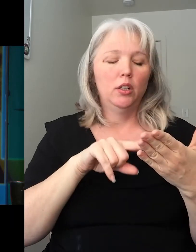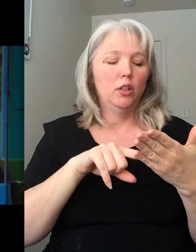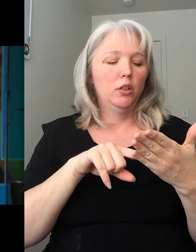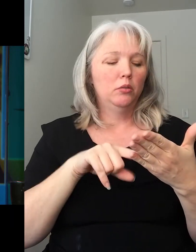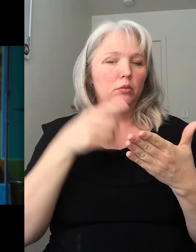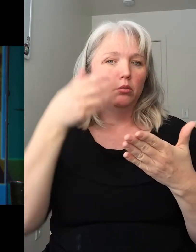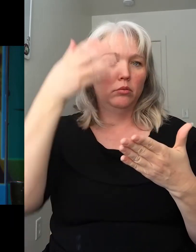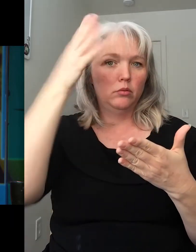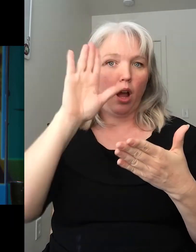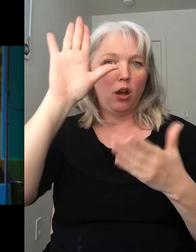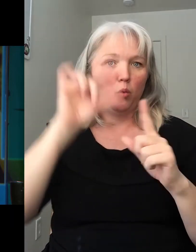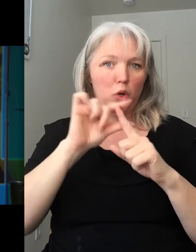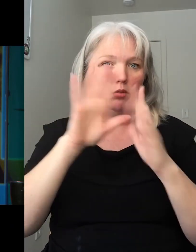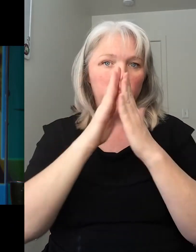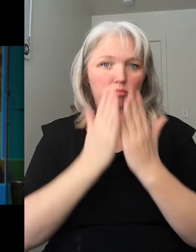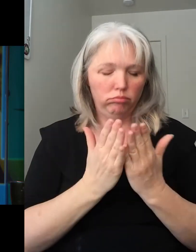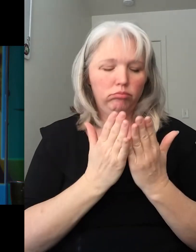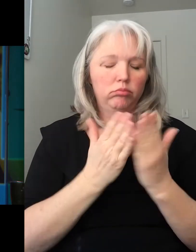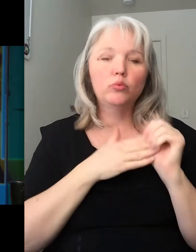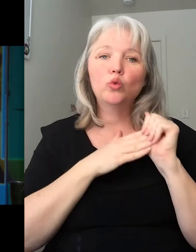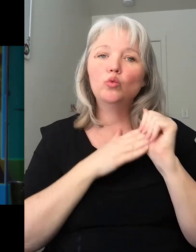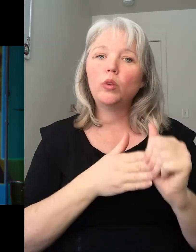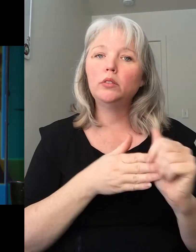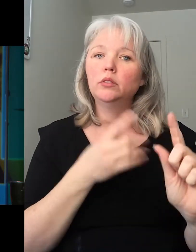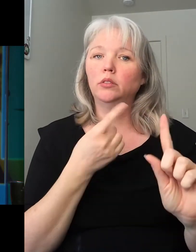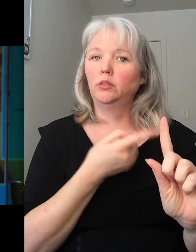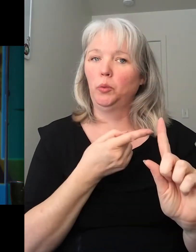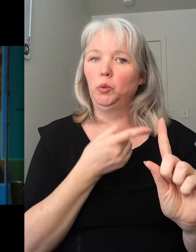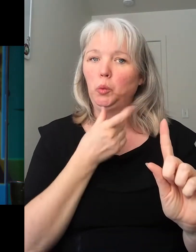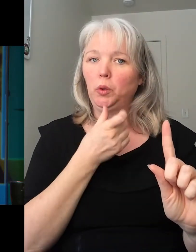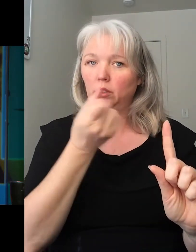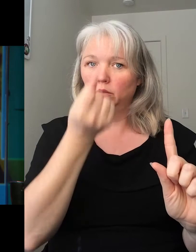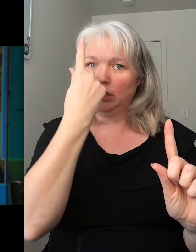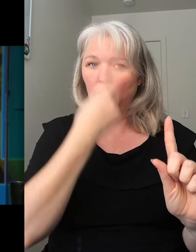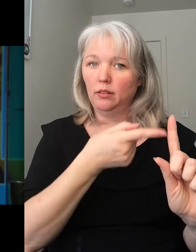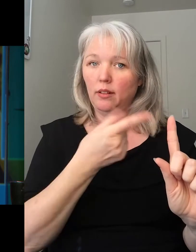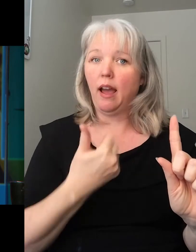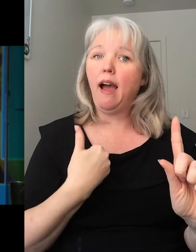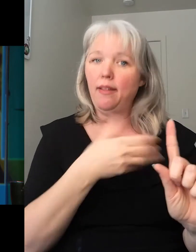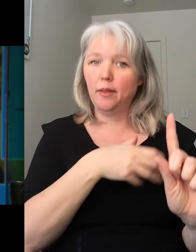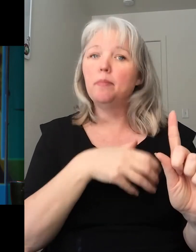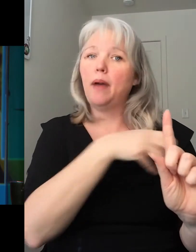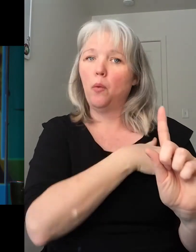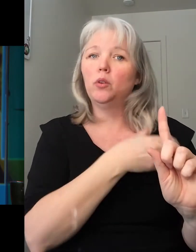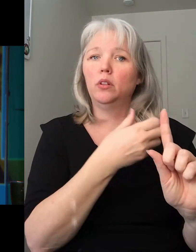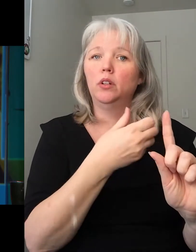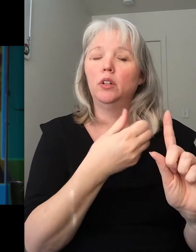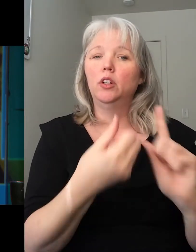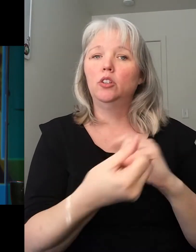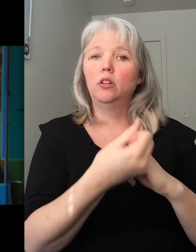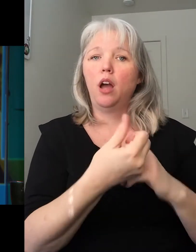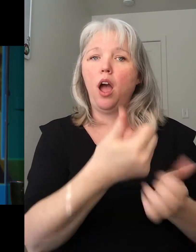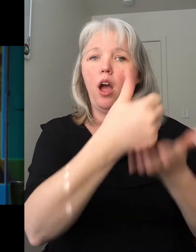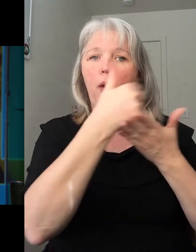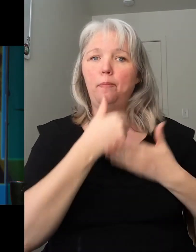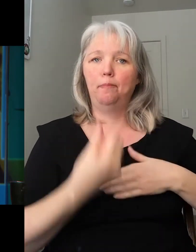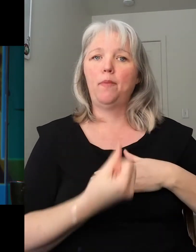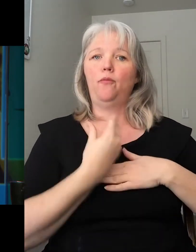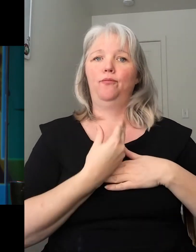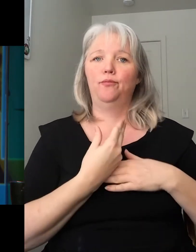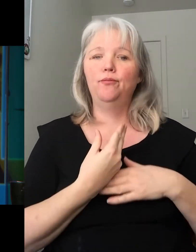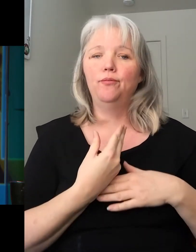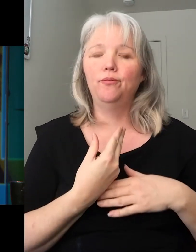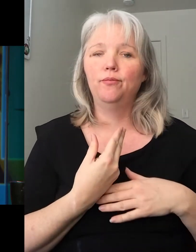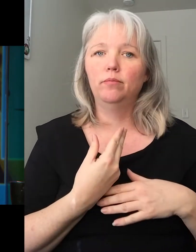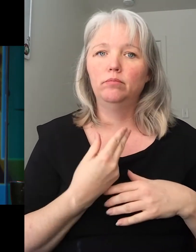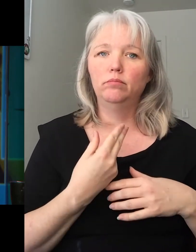the Word of God directs us to someone who understands and has the power to overcome that in our